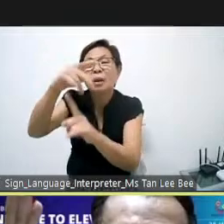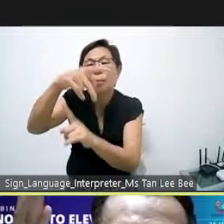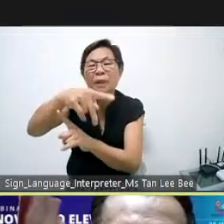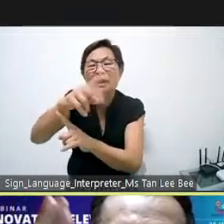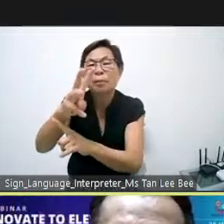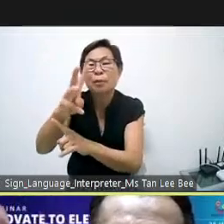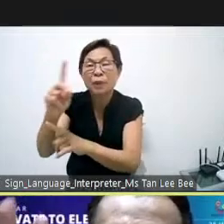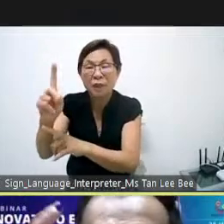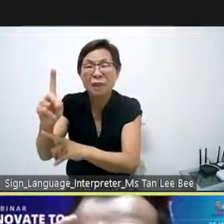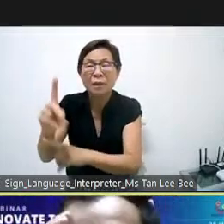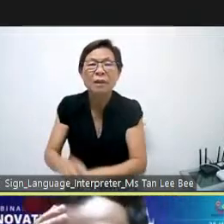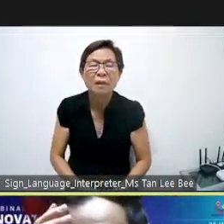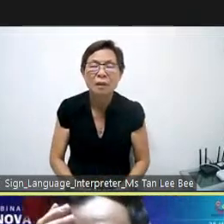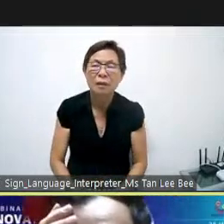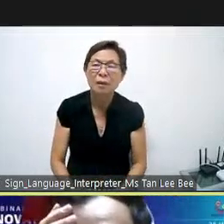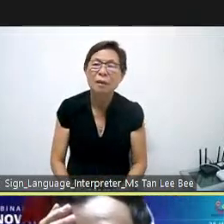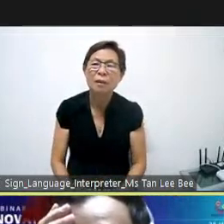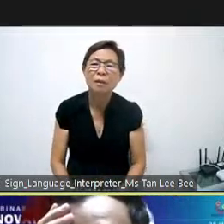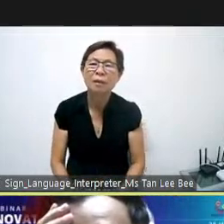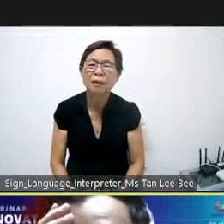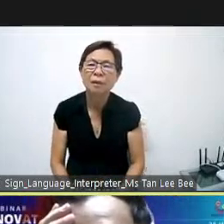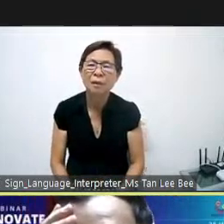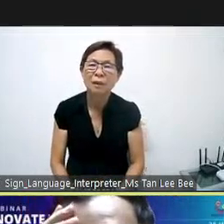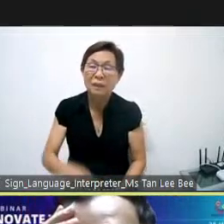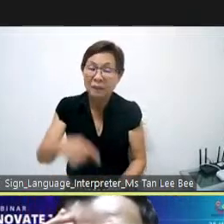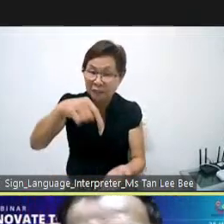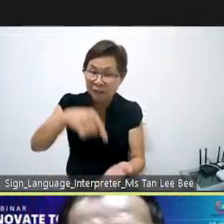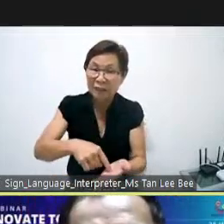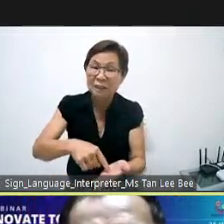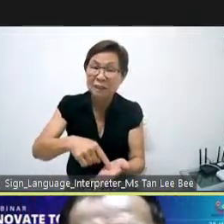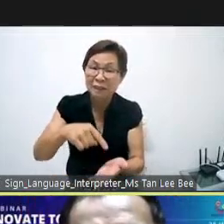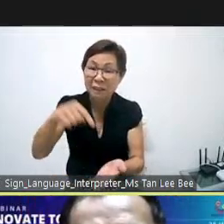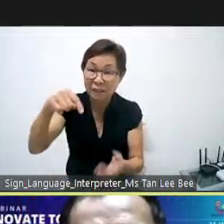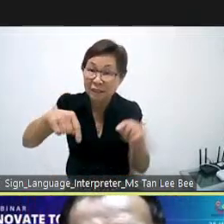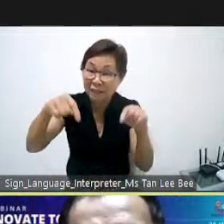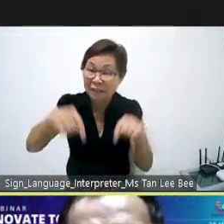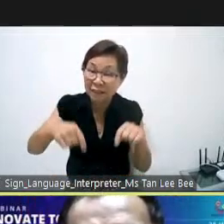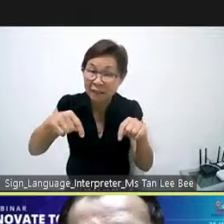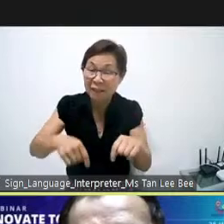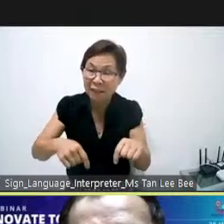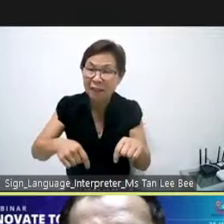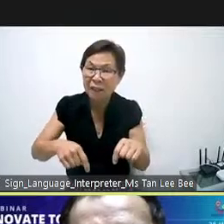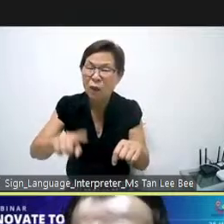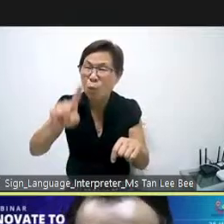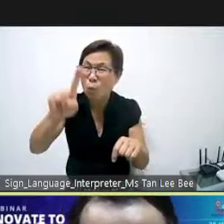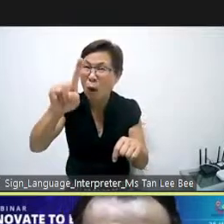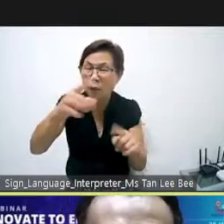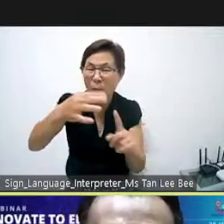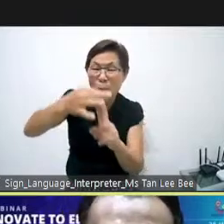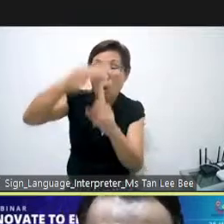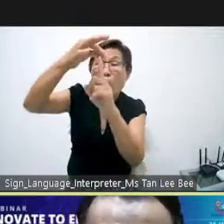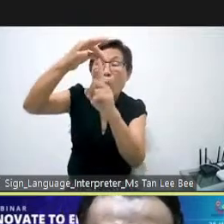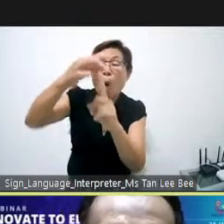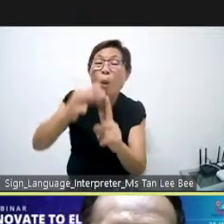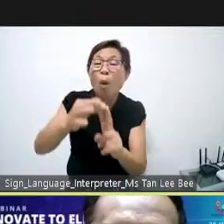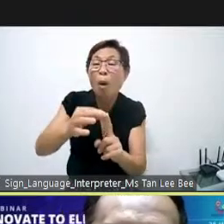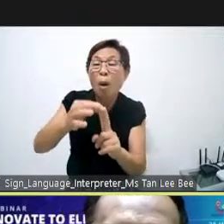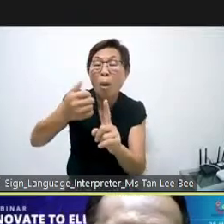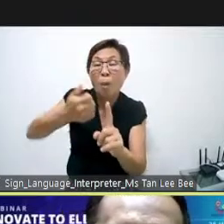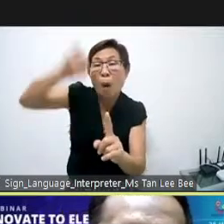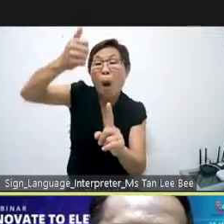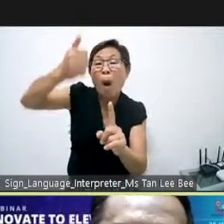in this ministry, is one of the niche or one of the priorities is